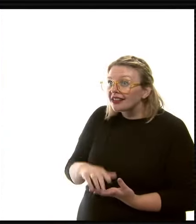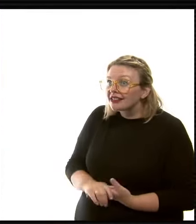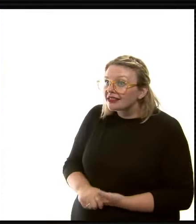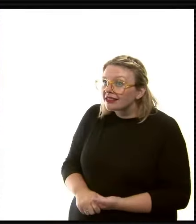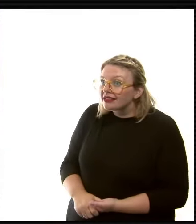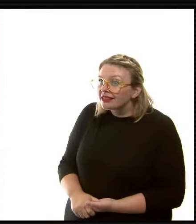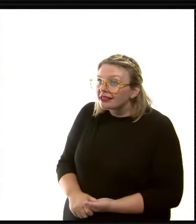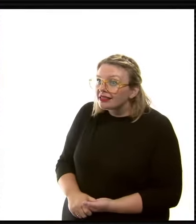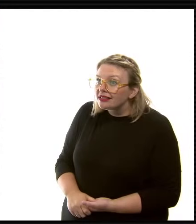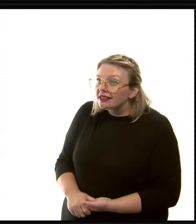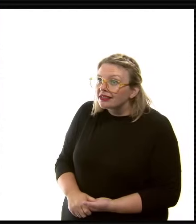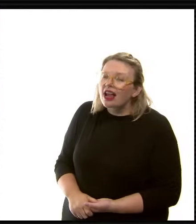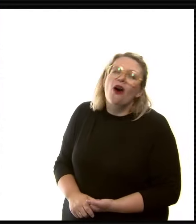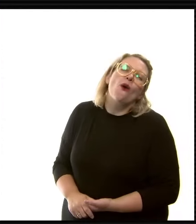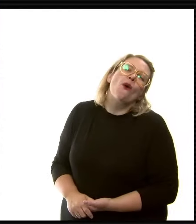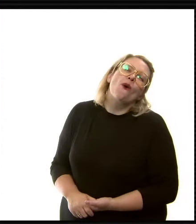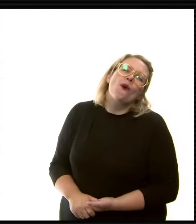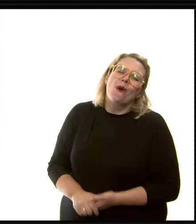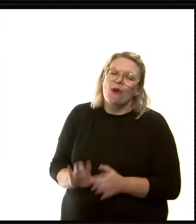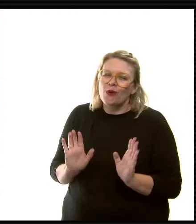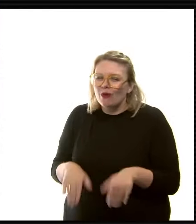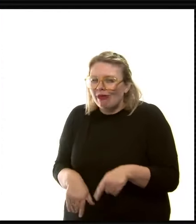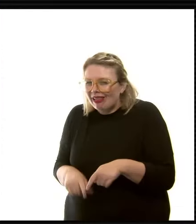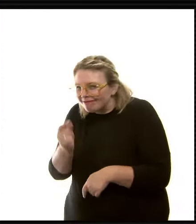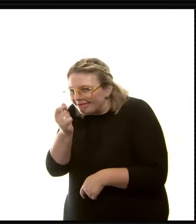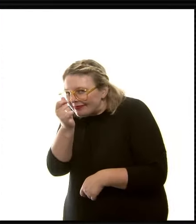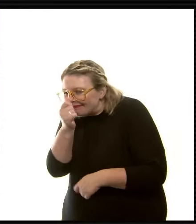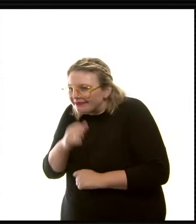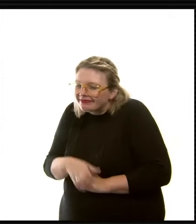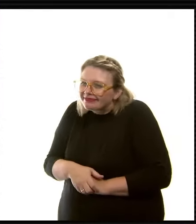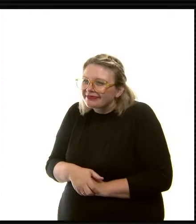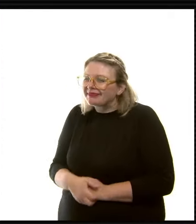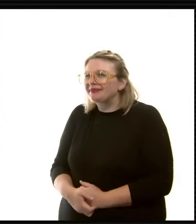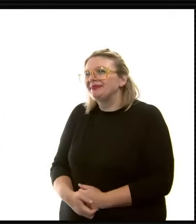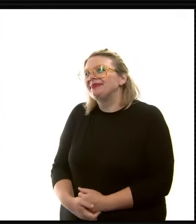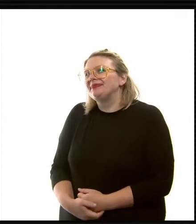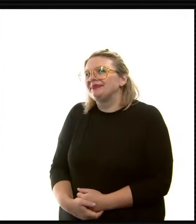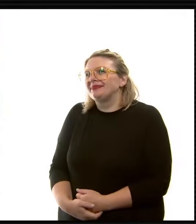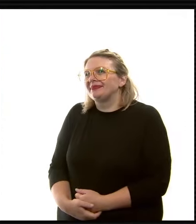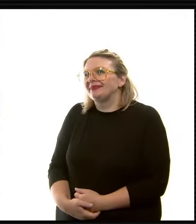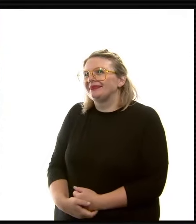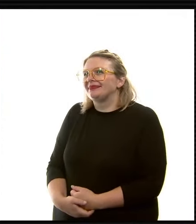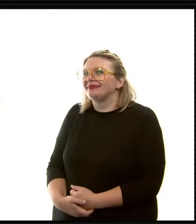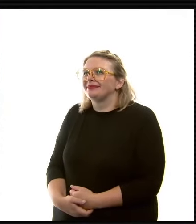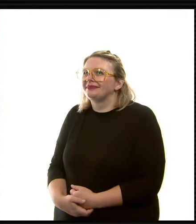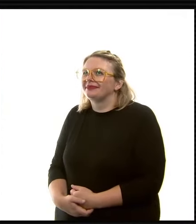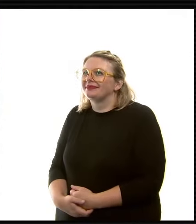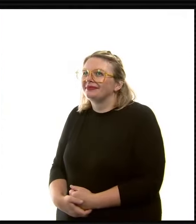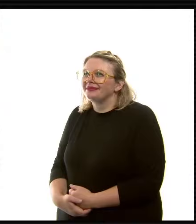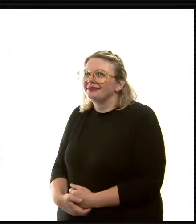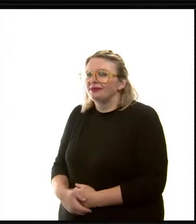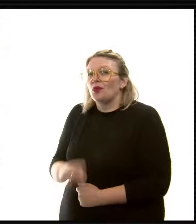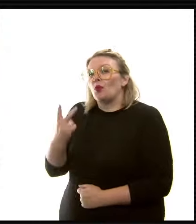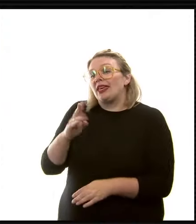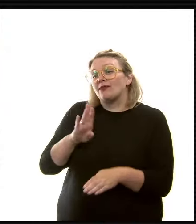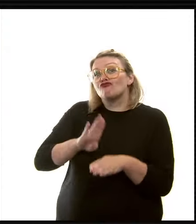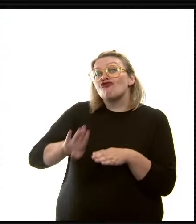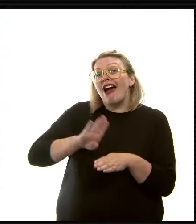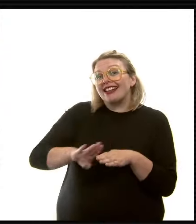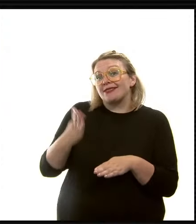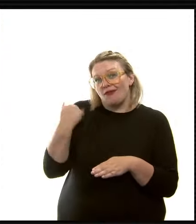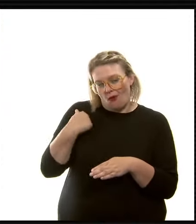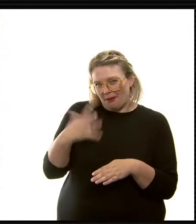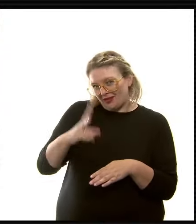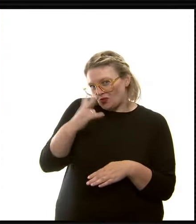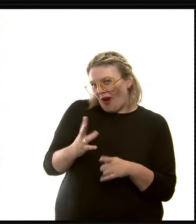Here we go. There it is. Oh! Okay. You know what? We did that in rehearsals and it did it twice. And it didn't